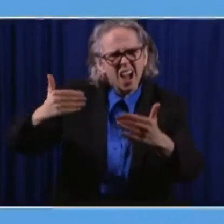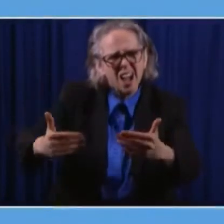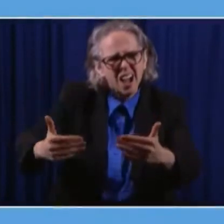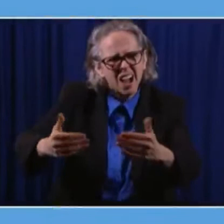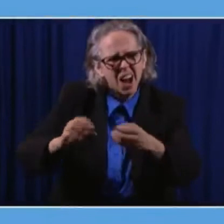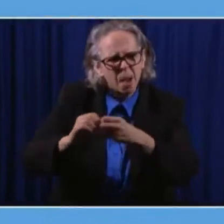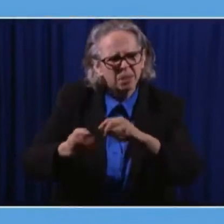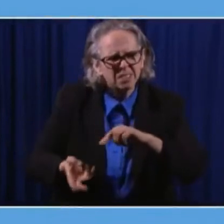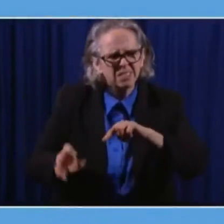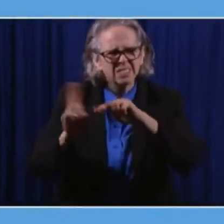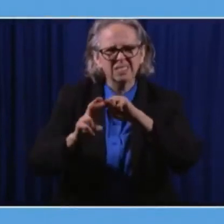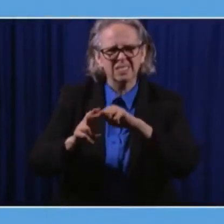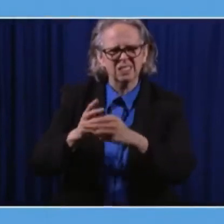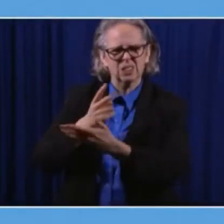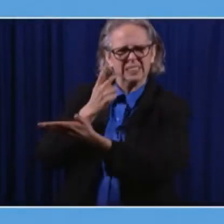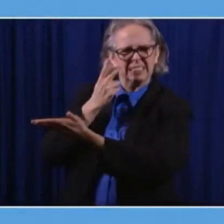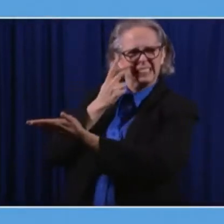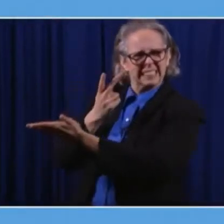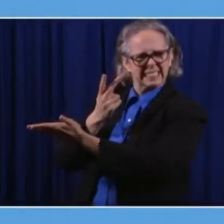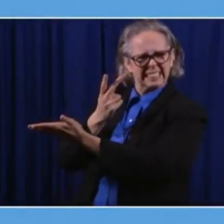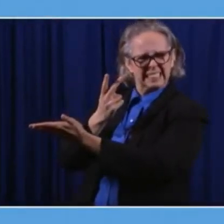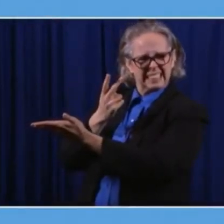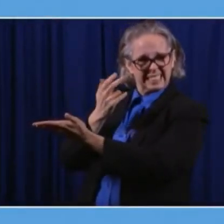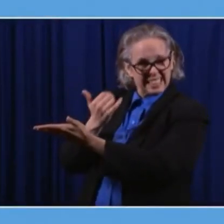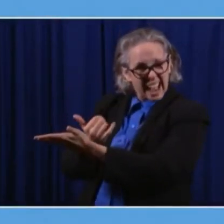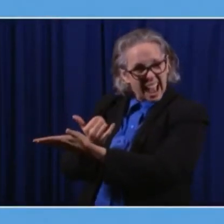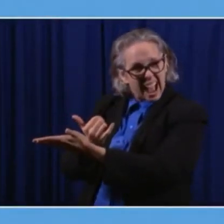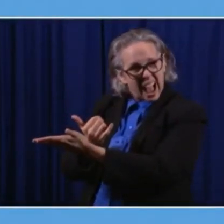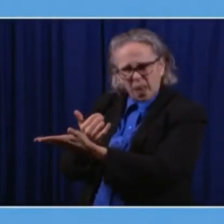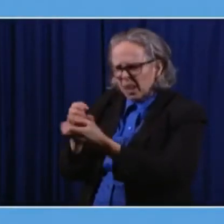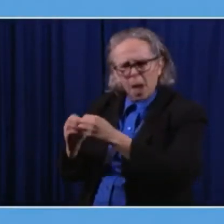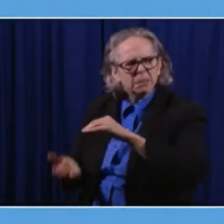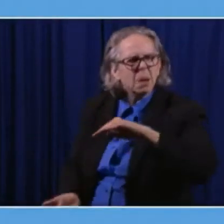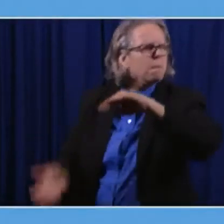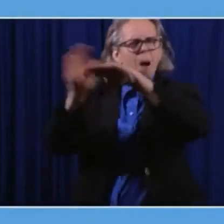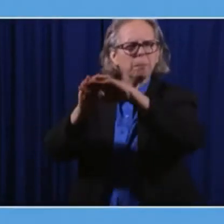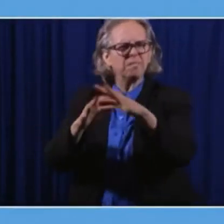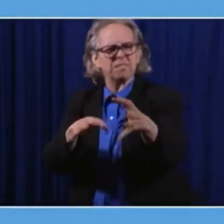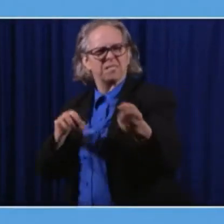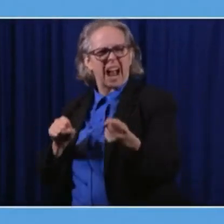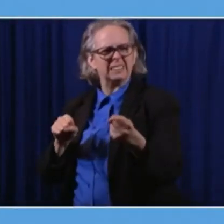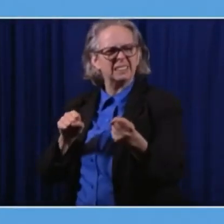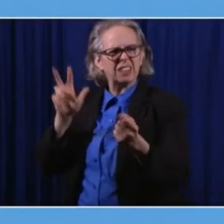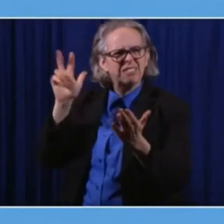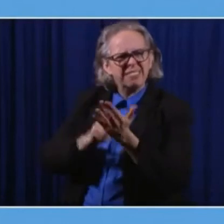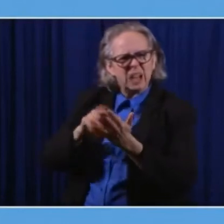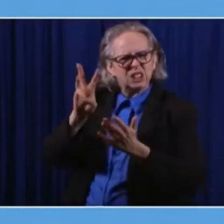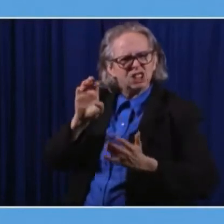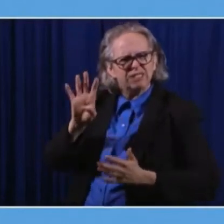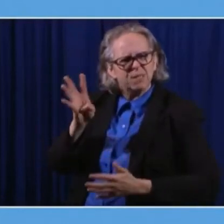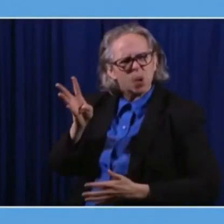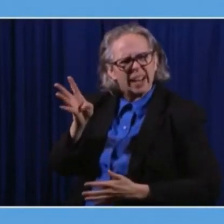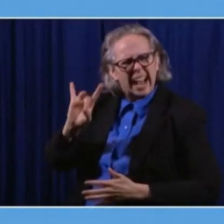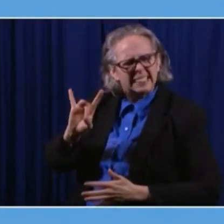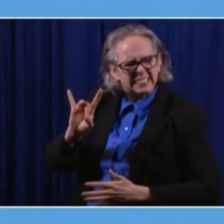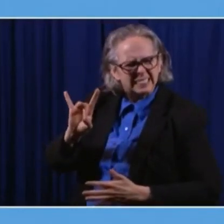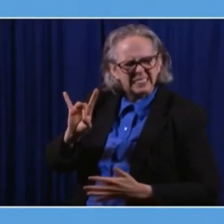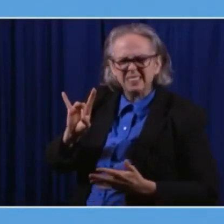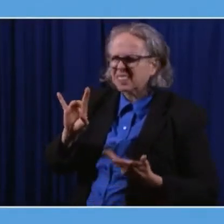3,648. So this is just, as you can tell, going up dramatically. You'll see that the yellow